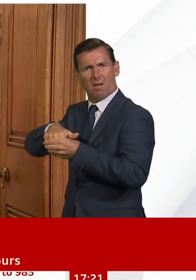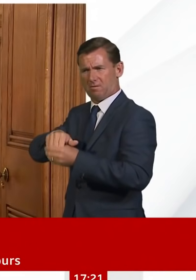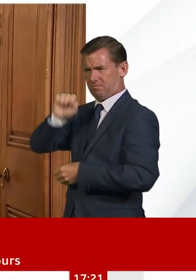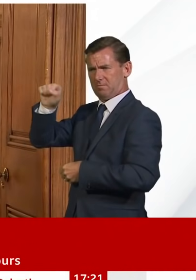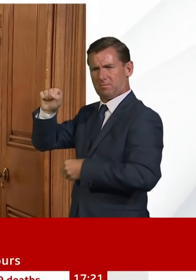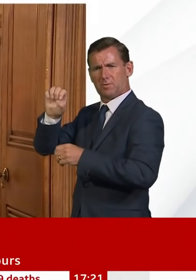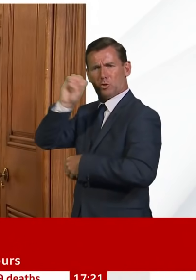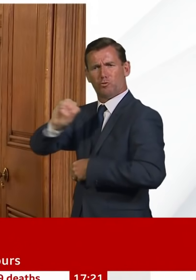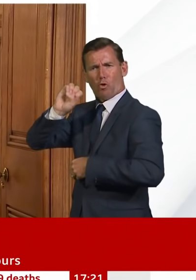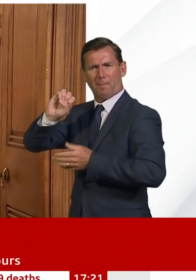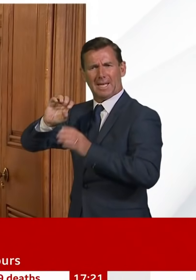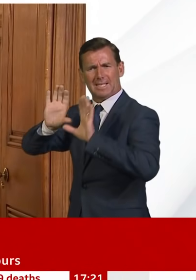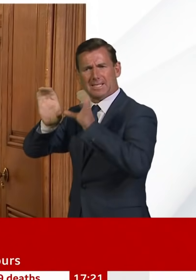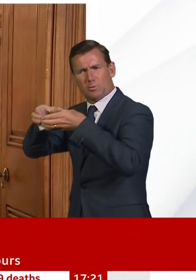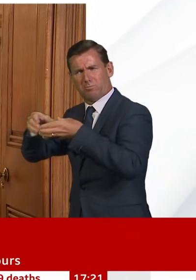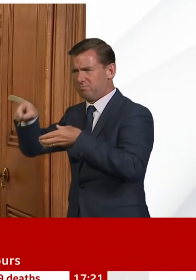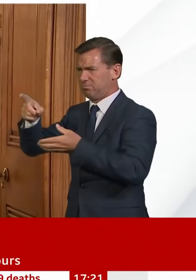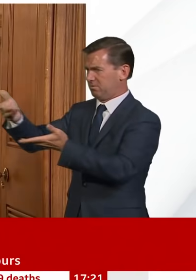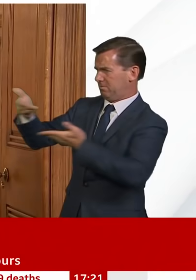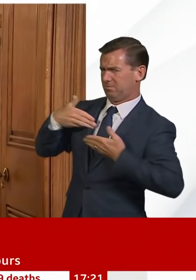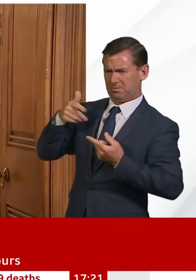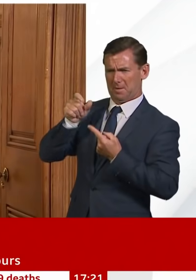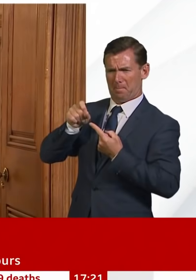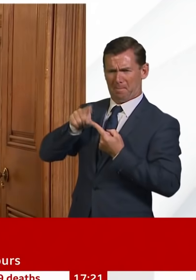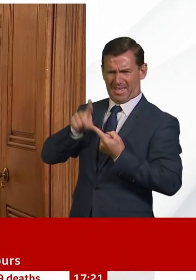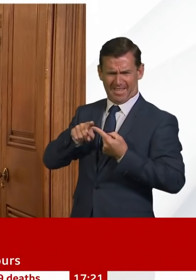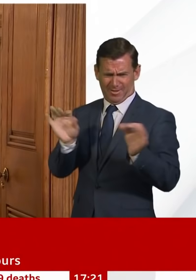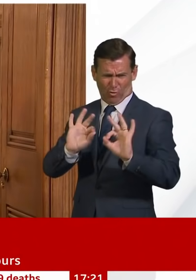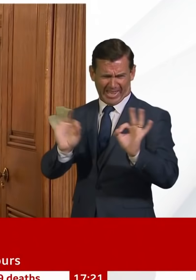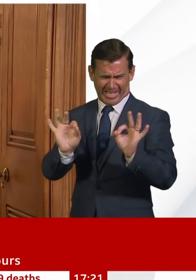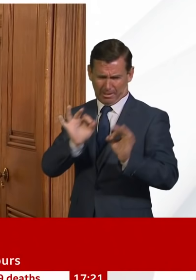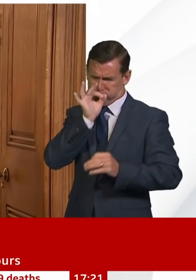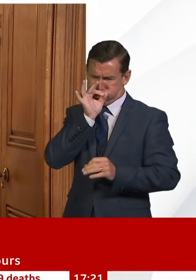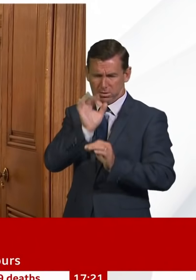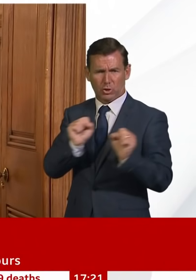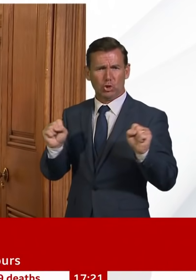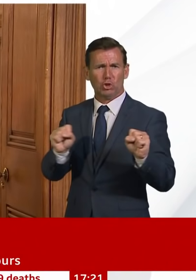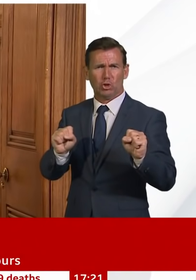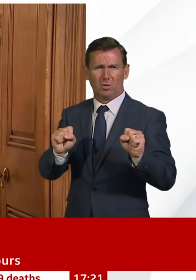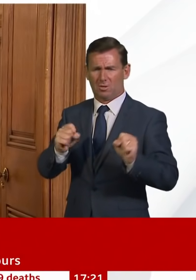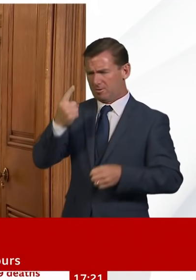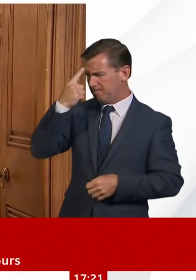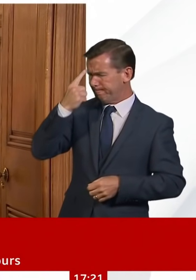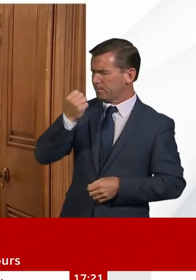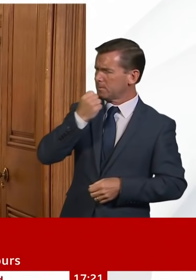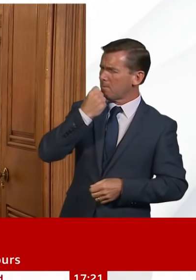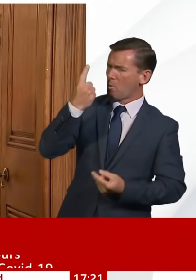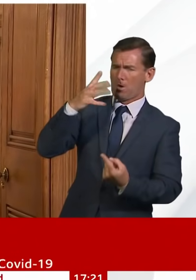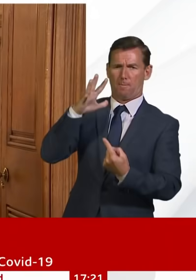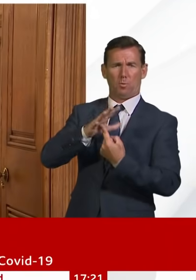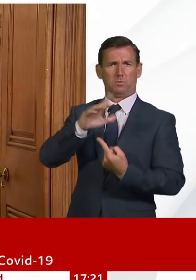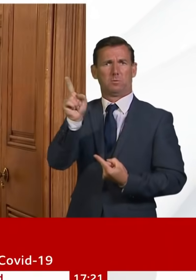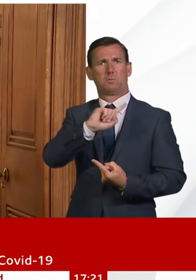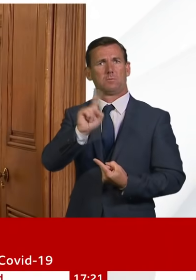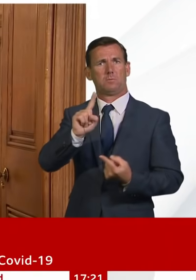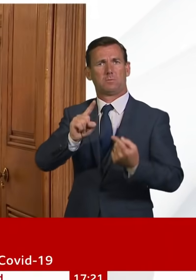a single item of PPE. So I think the most important thing that we concentrate on is what are the offers that can